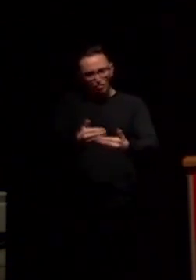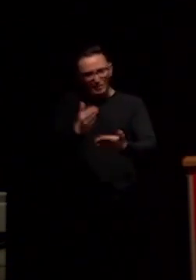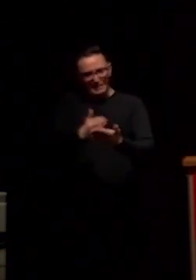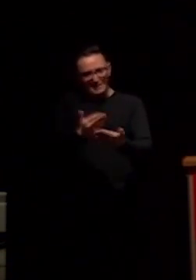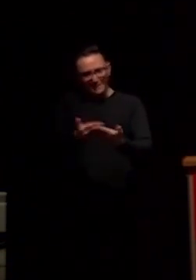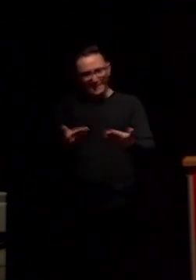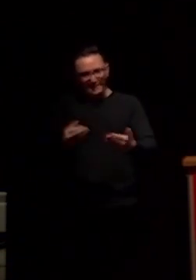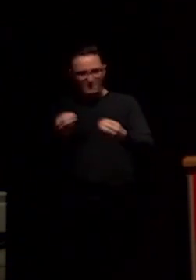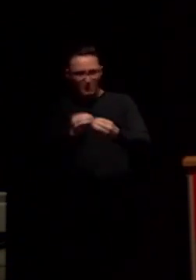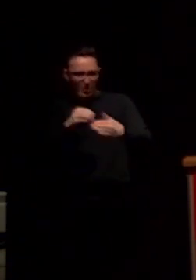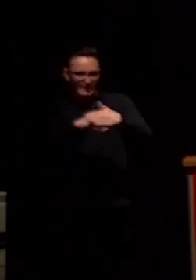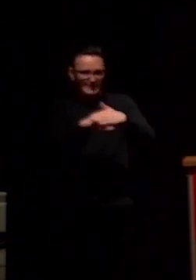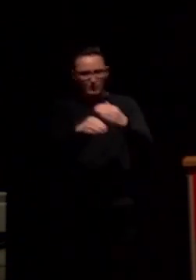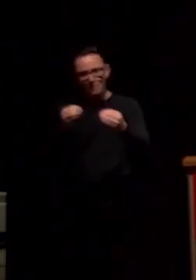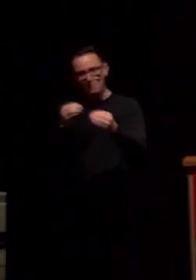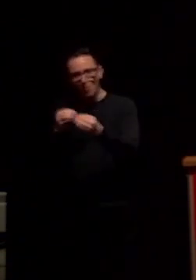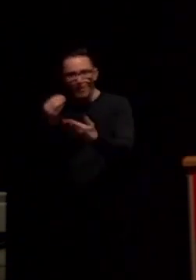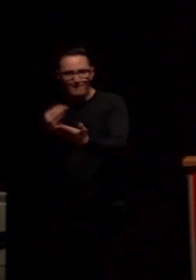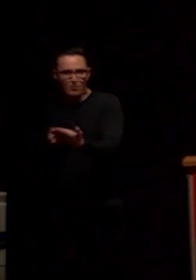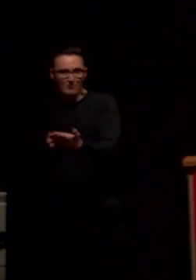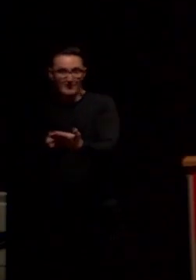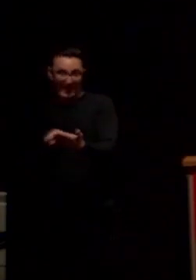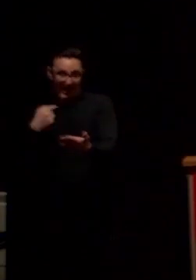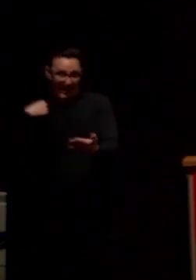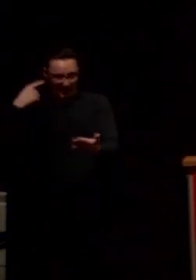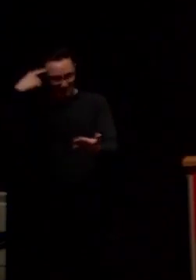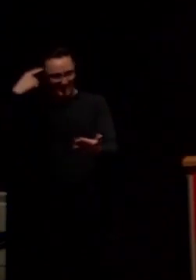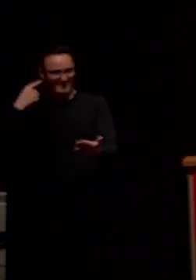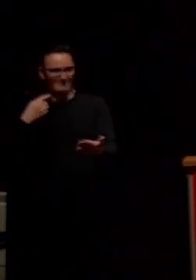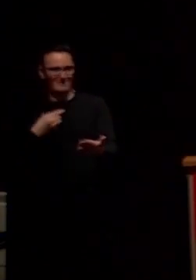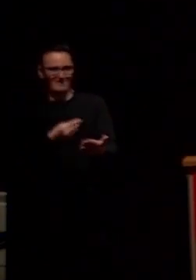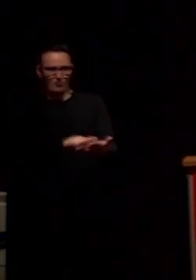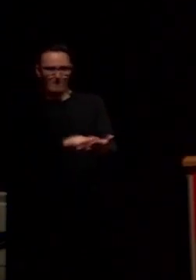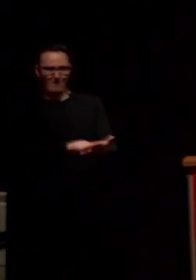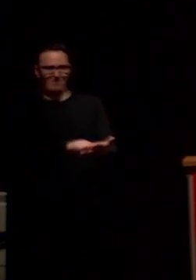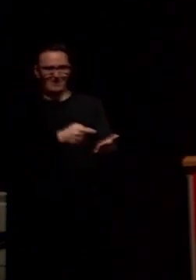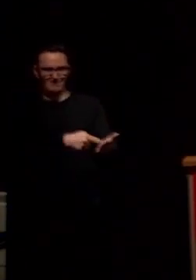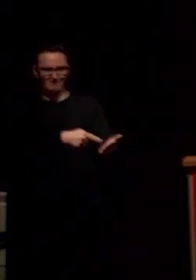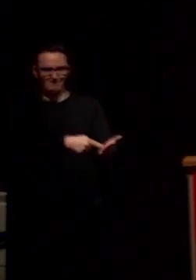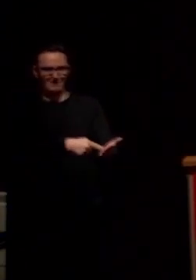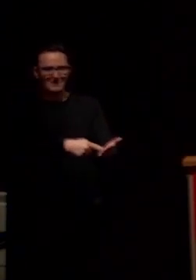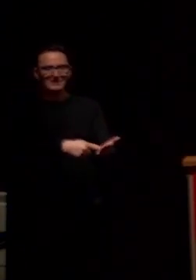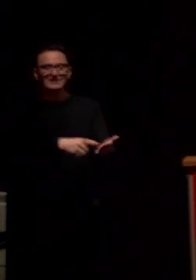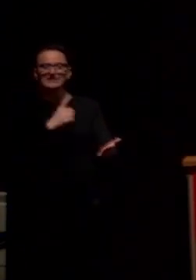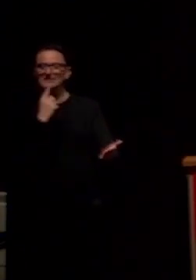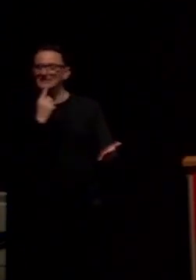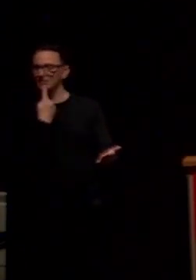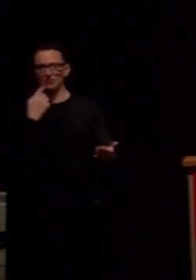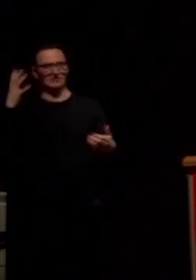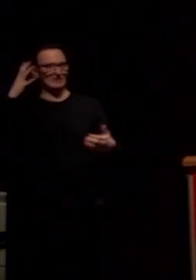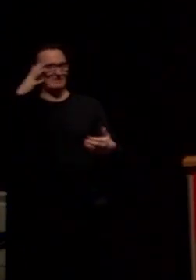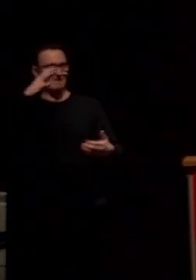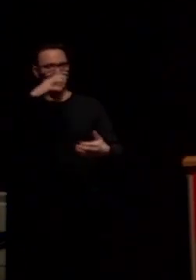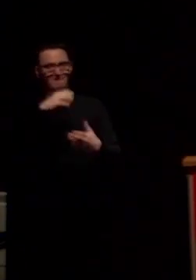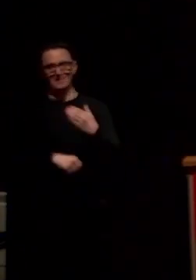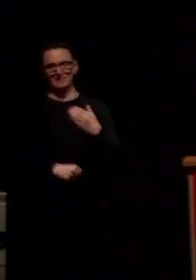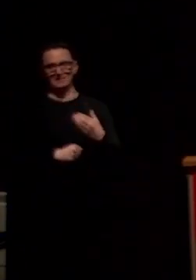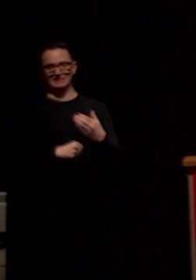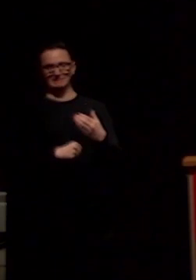than not? And I think for me, the affordability issue is something that is just seriously missing from the debate altogether.